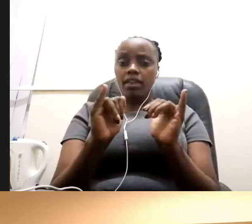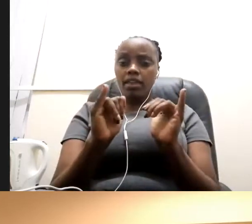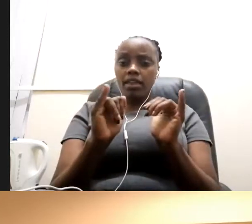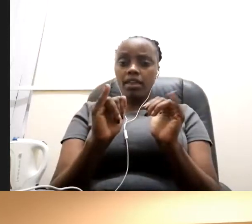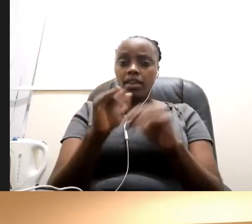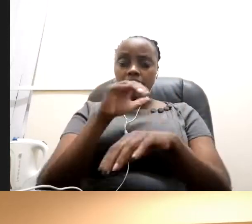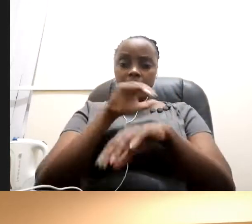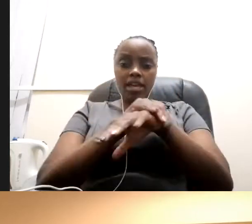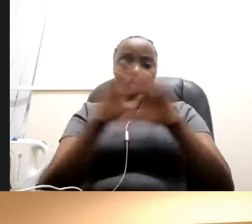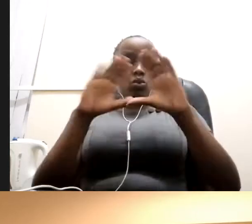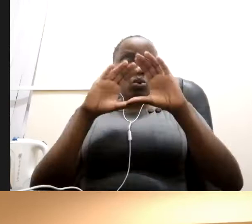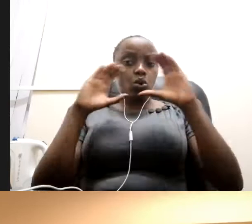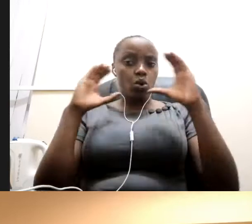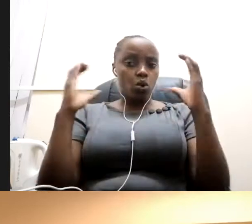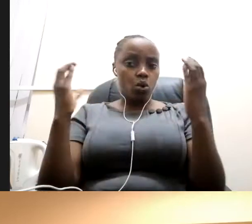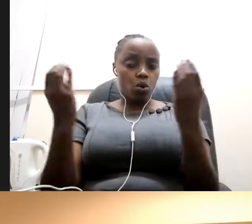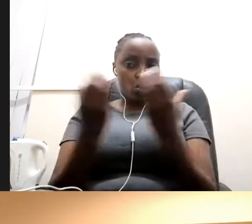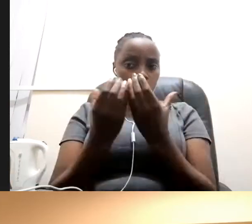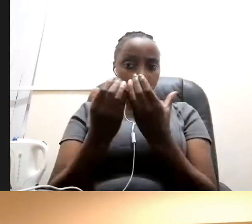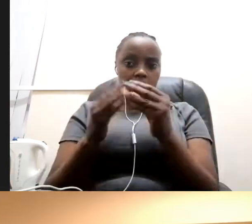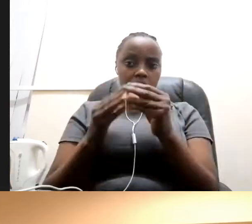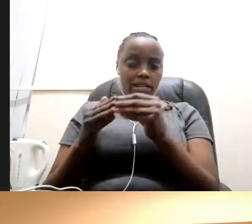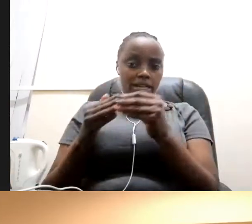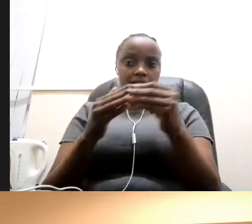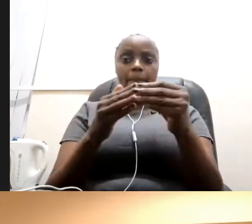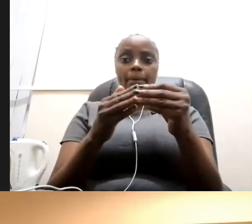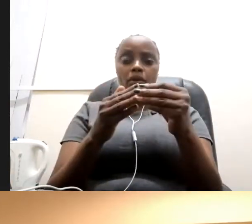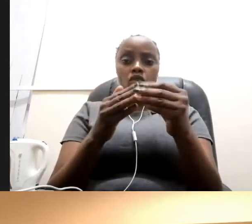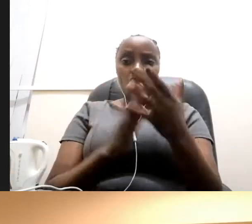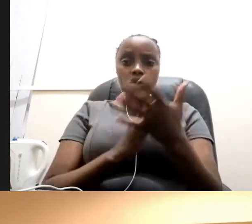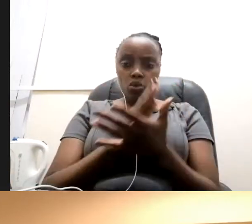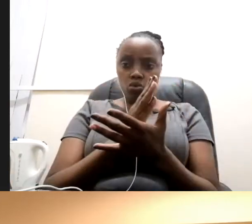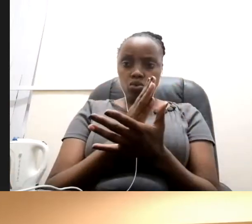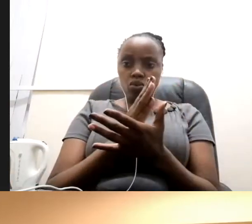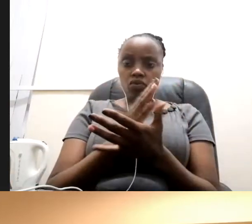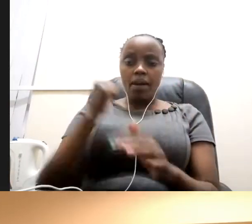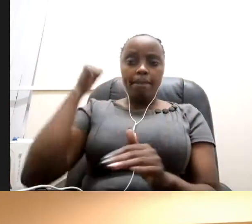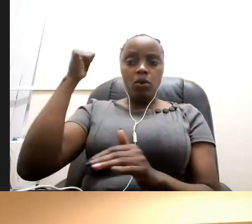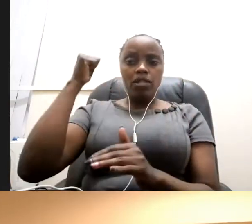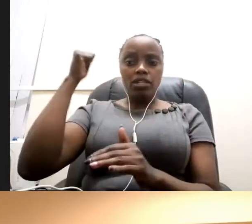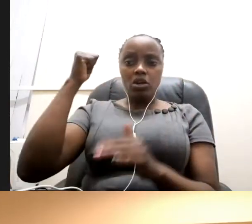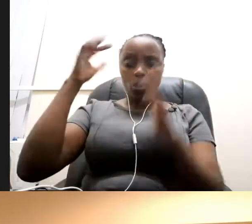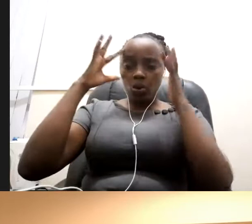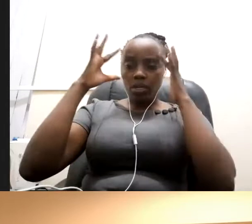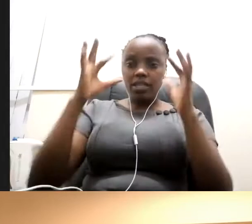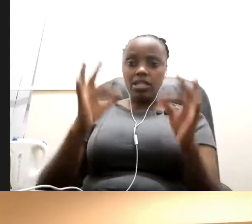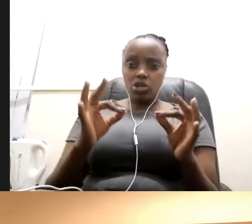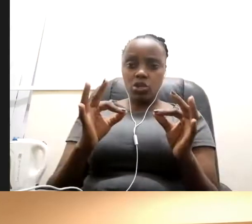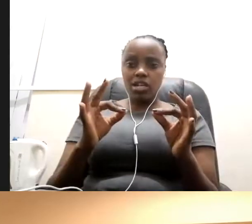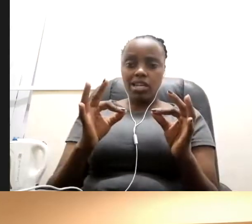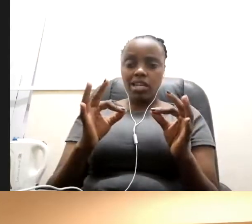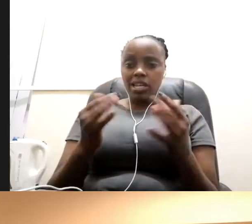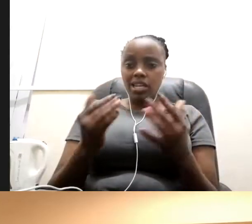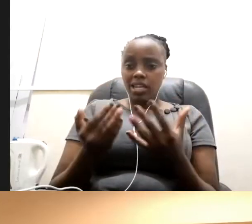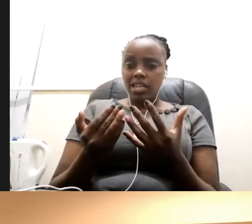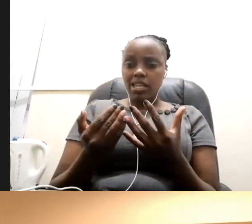global governance through the multilateral political decision making in